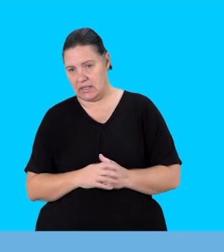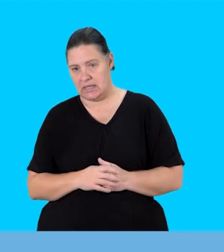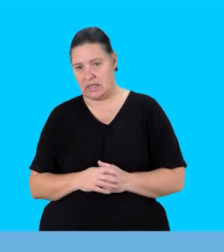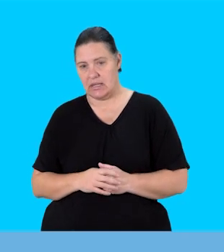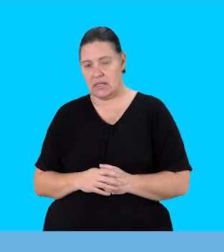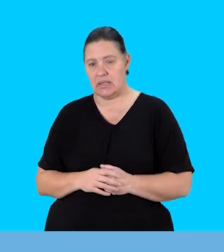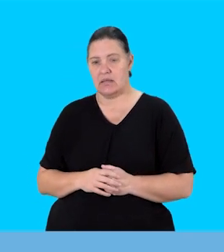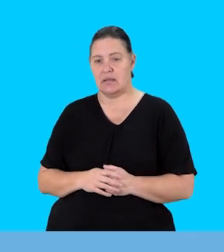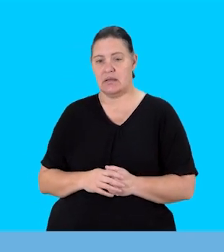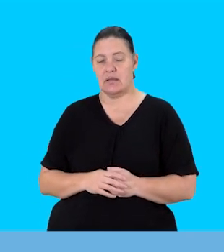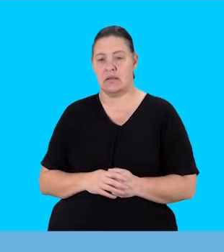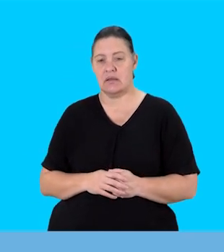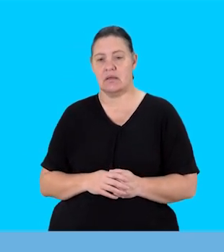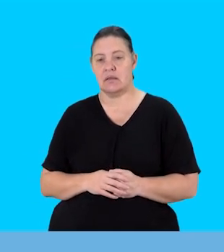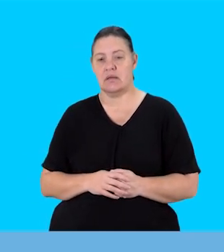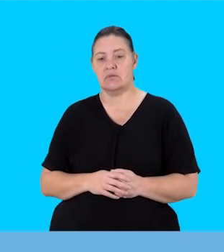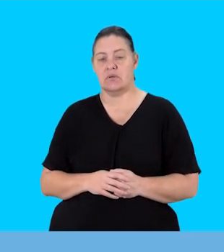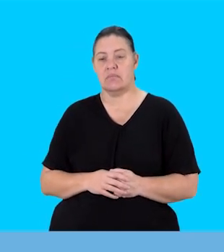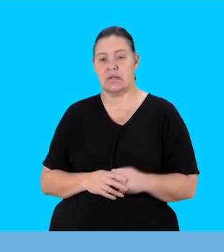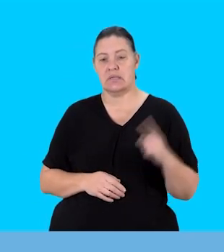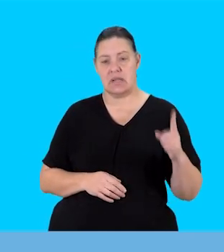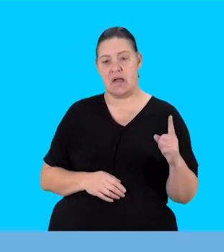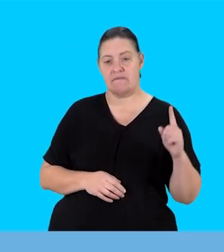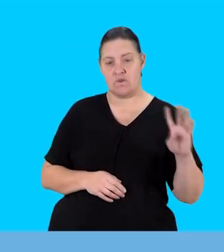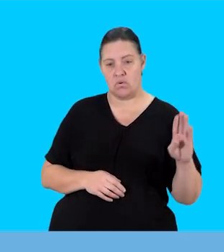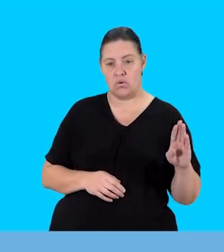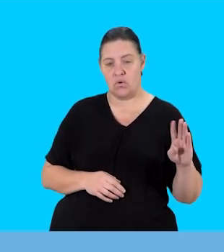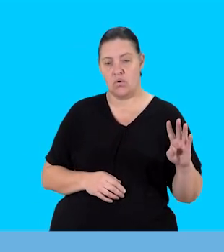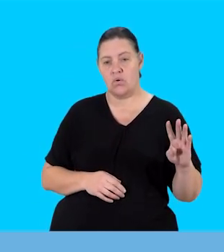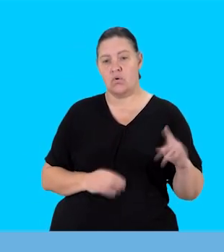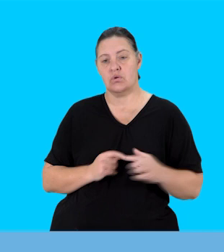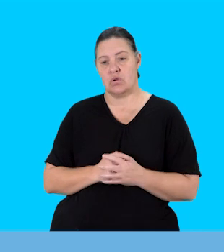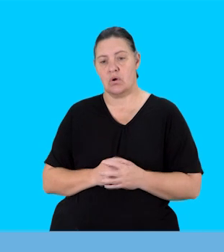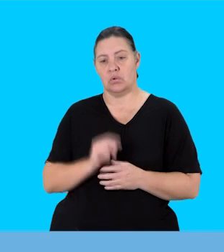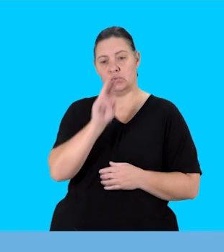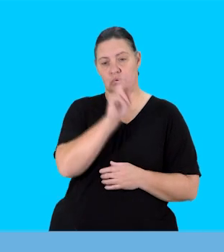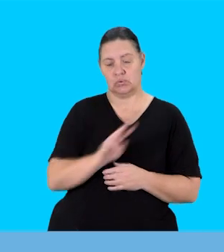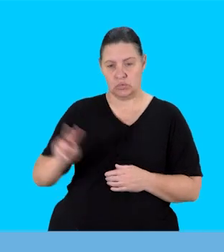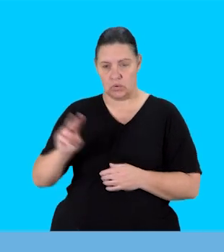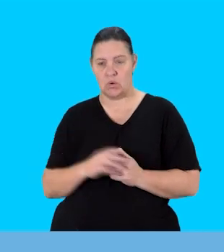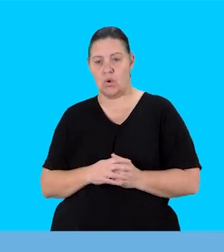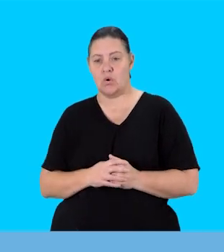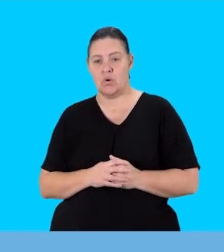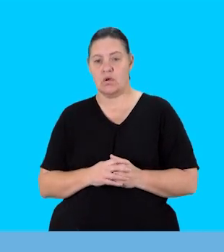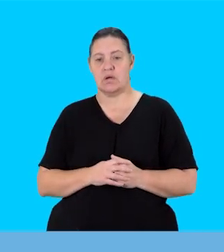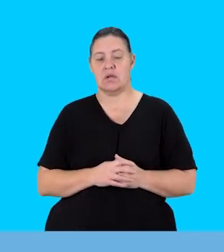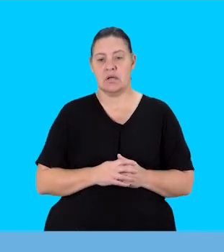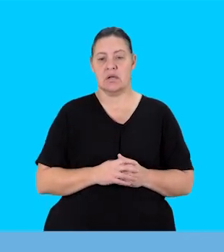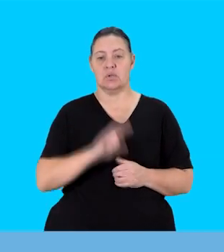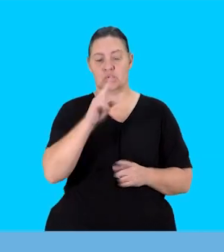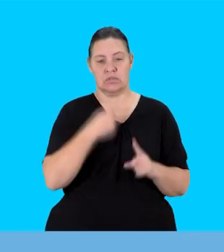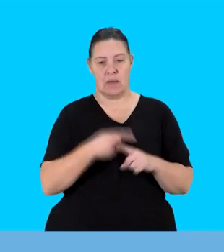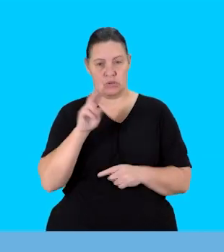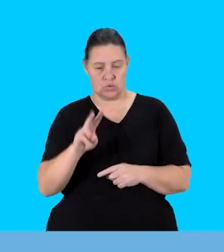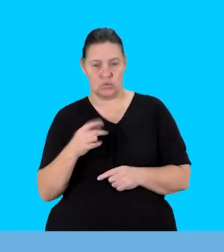side. But on the right-hand side, we still have 2 because you're multiplying the 2 with the 1. We still have 2 carbons, and 2